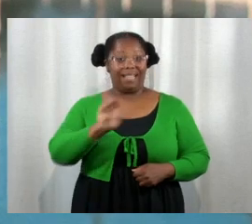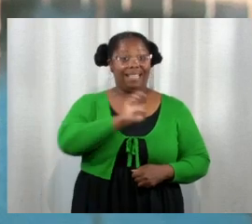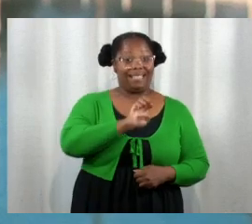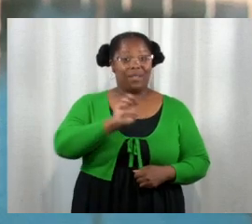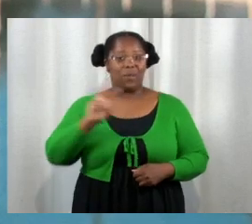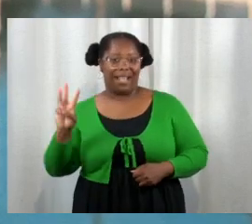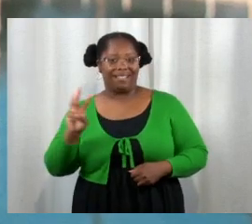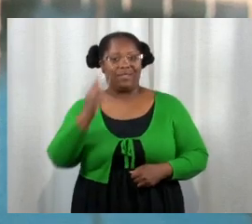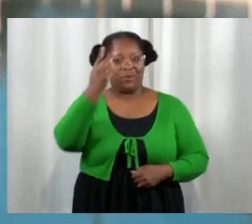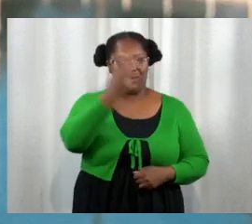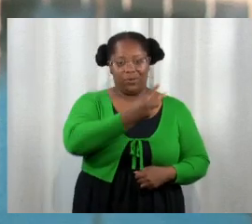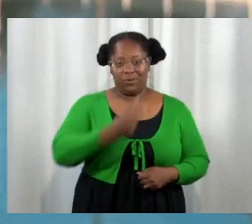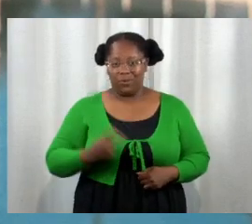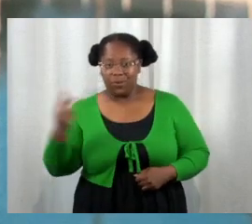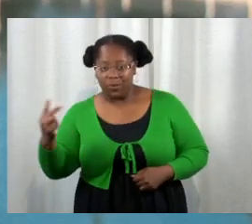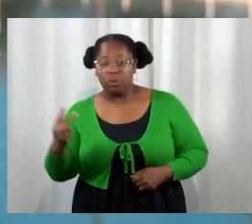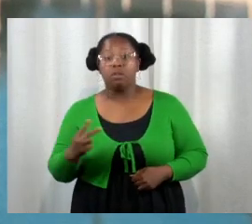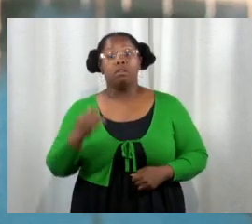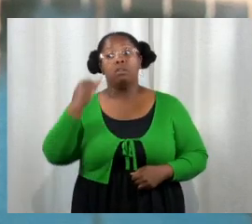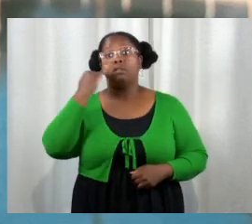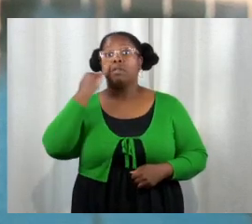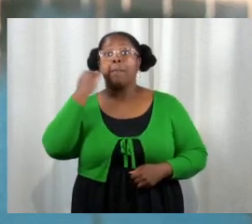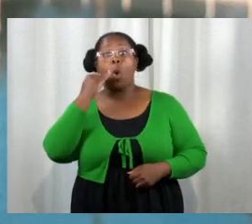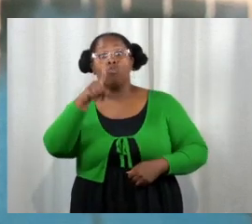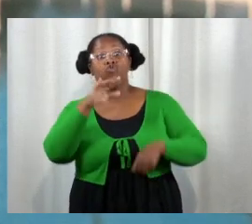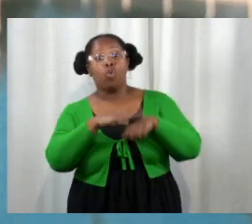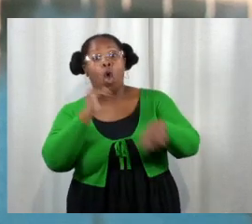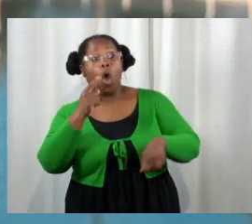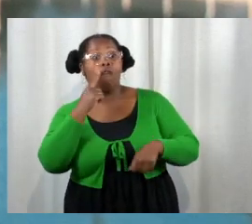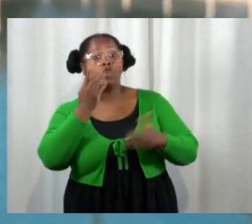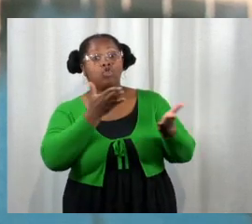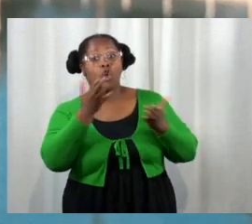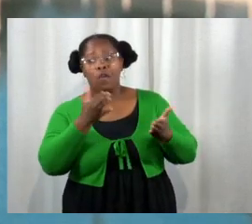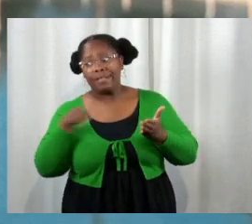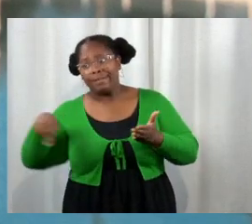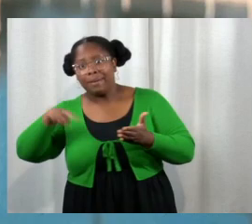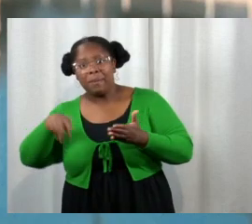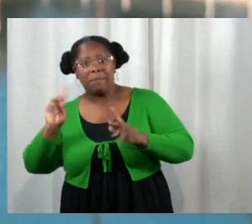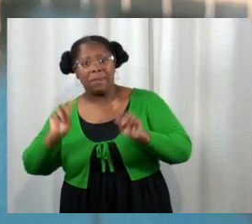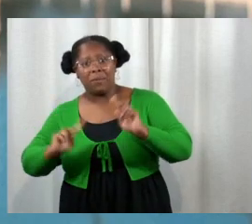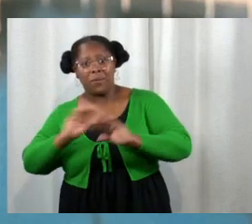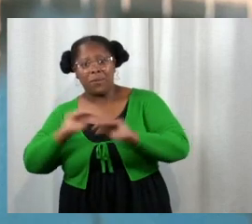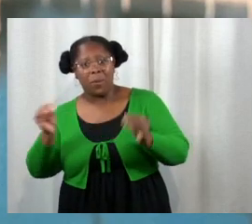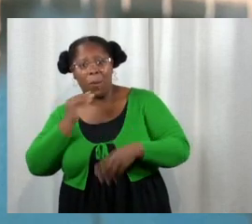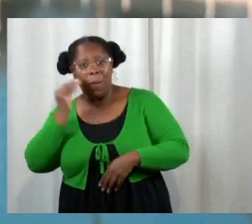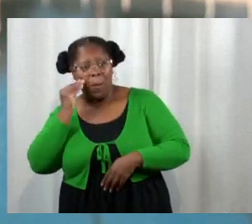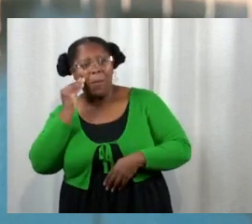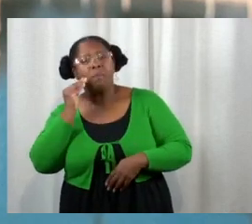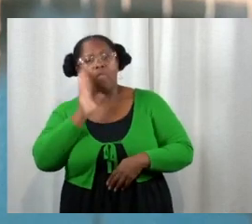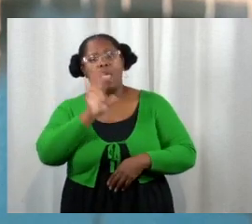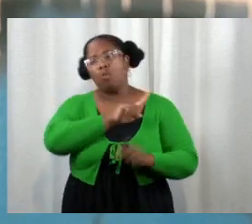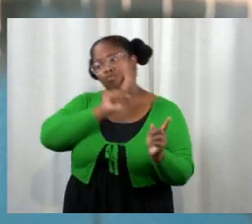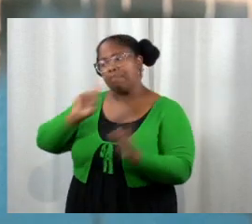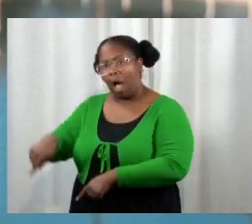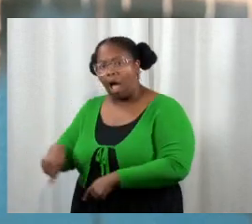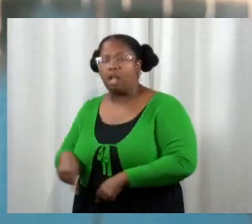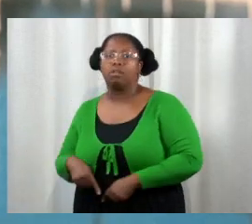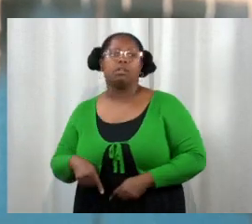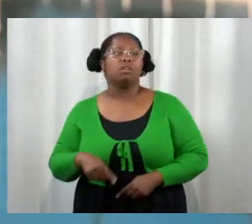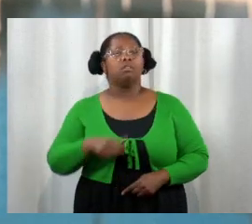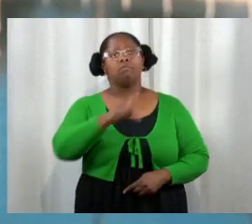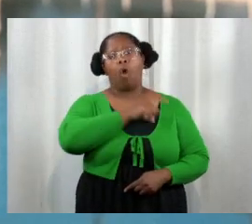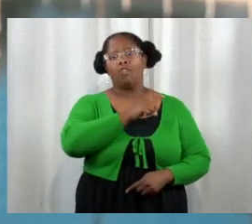And they respond to calls for service involving those experiencing homelessness, as well as conducting proactive outreach and assist